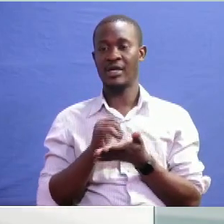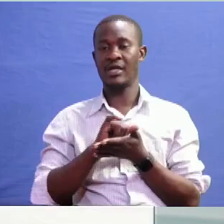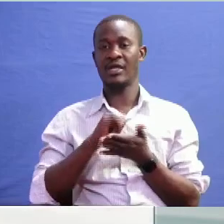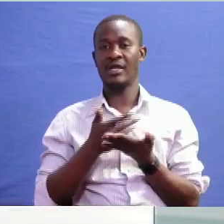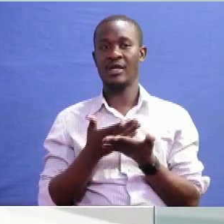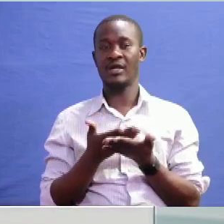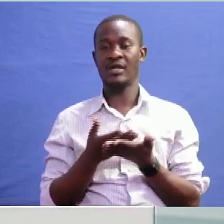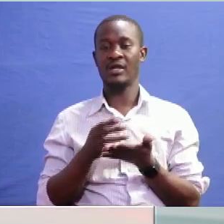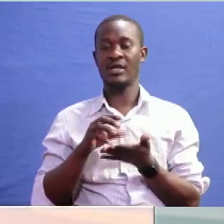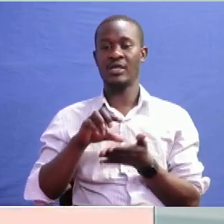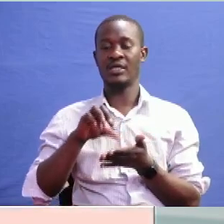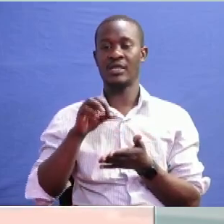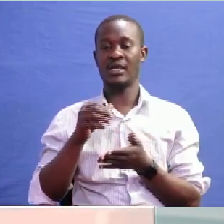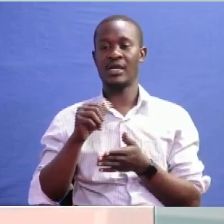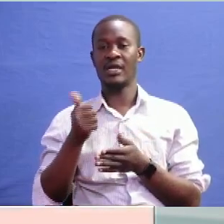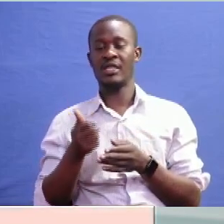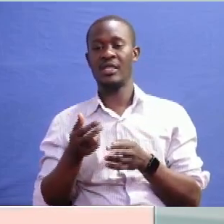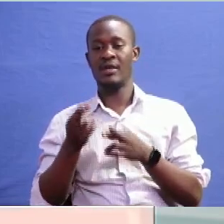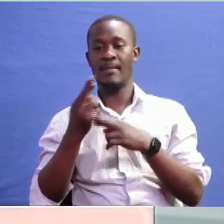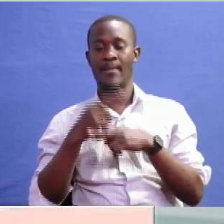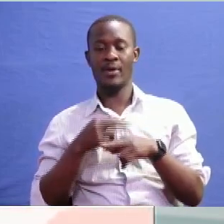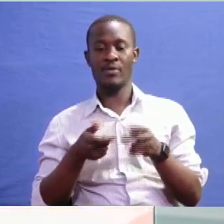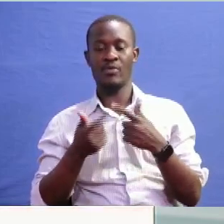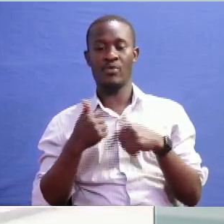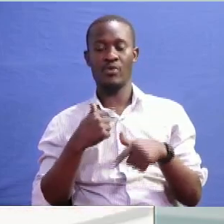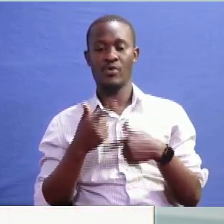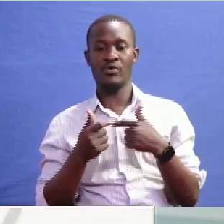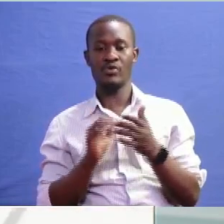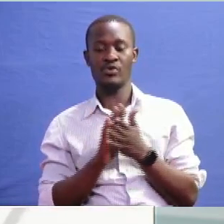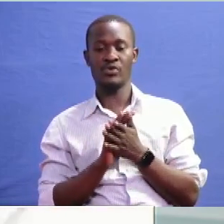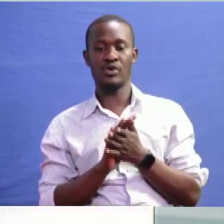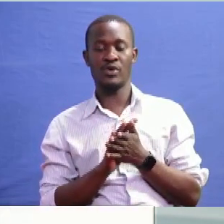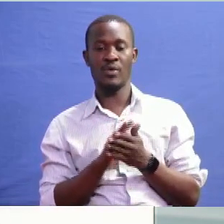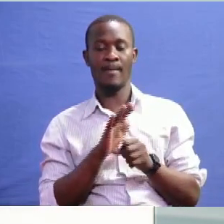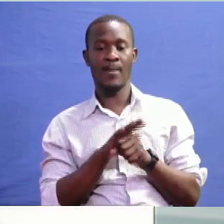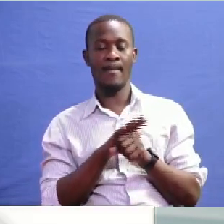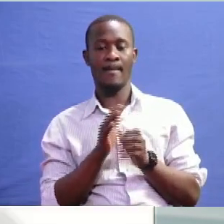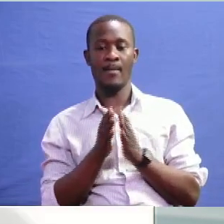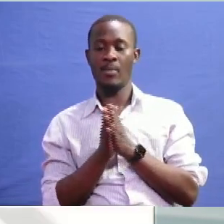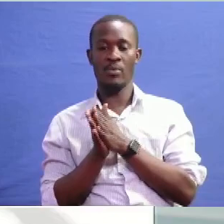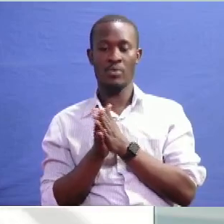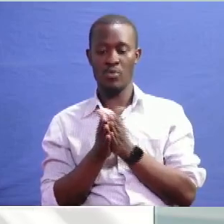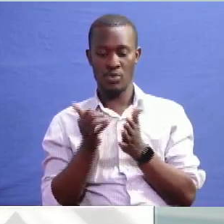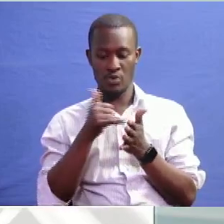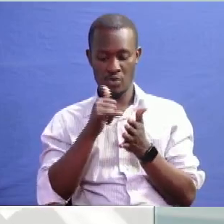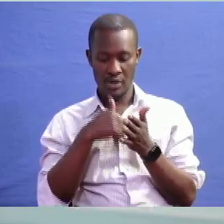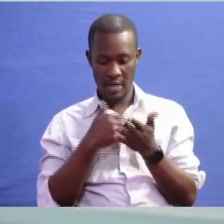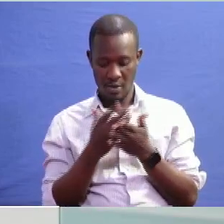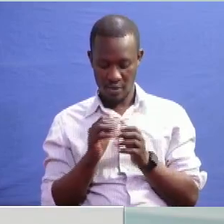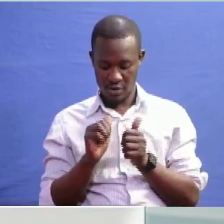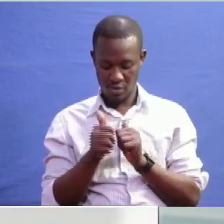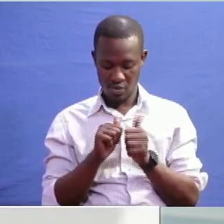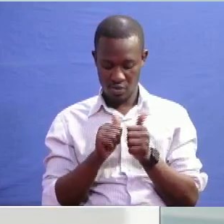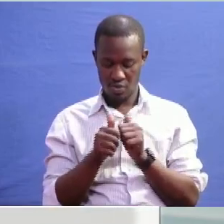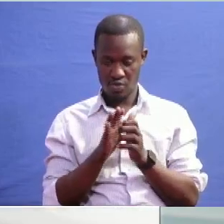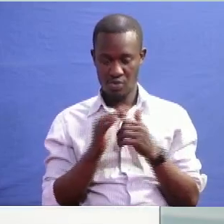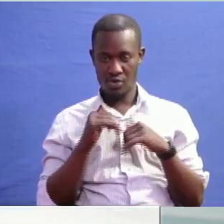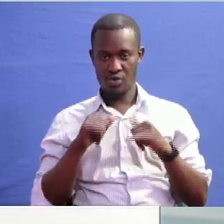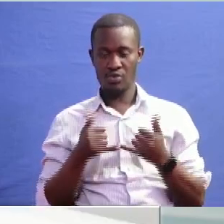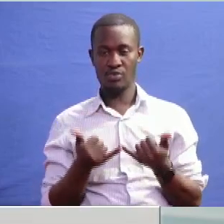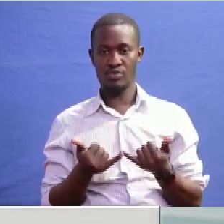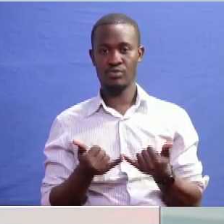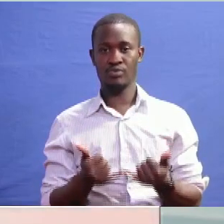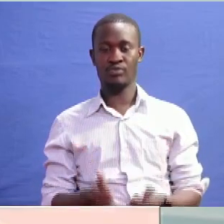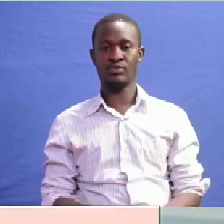why we take another short break. When we come back, we'll be diving into many more stories, including our sports, news.